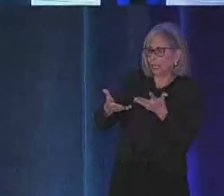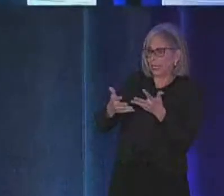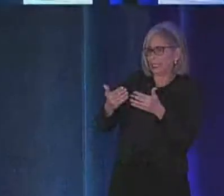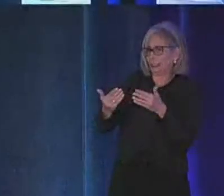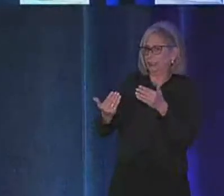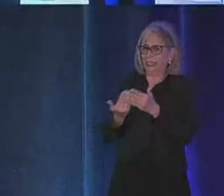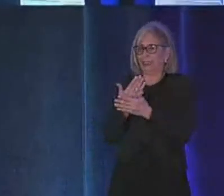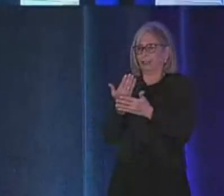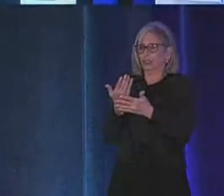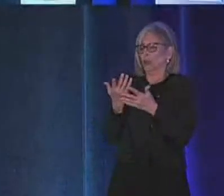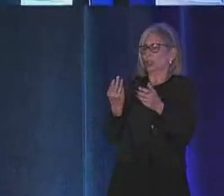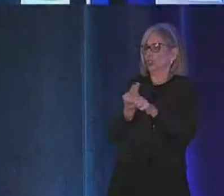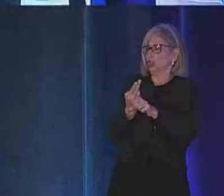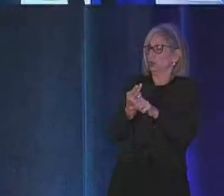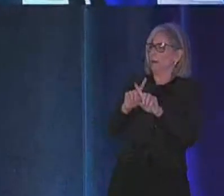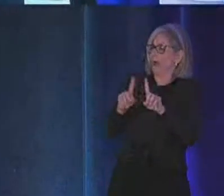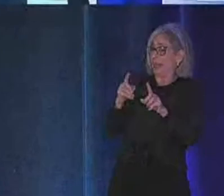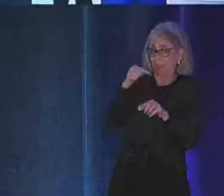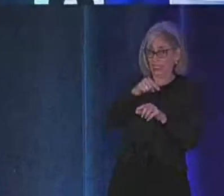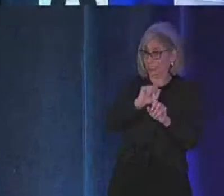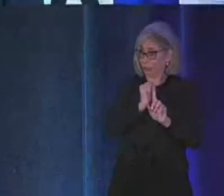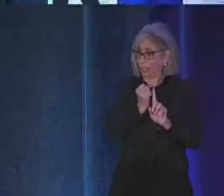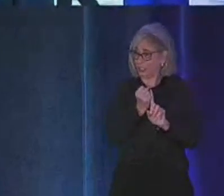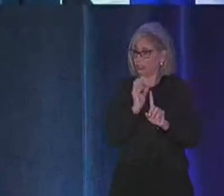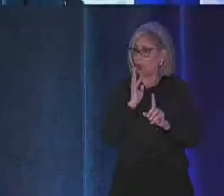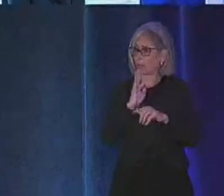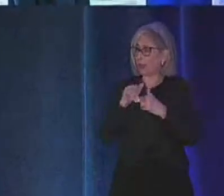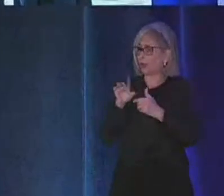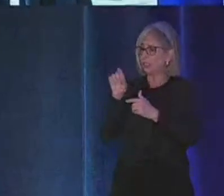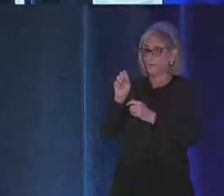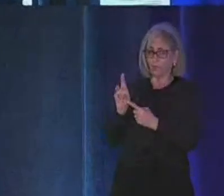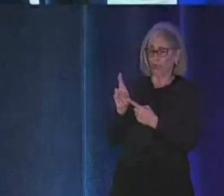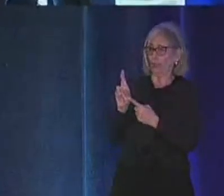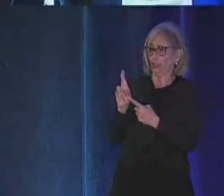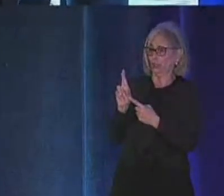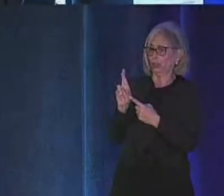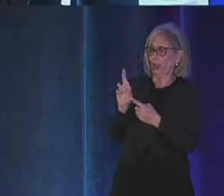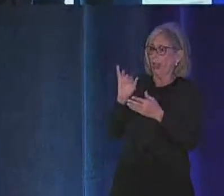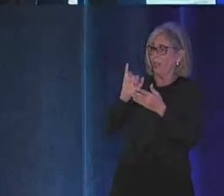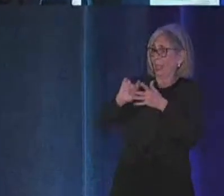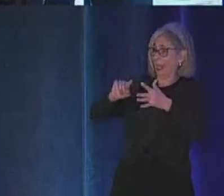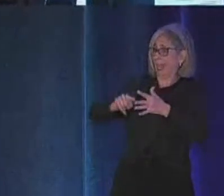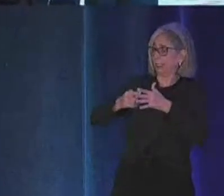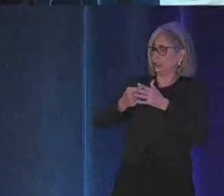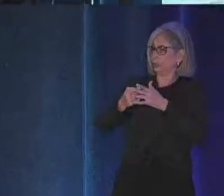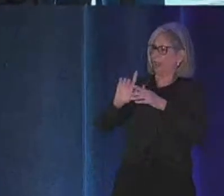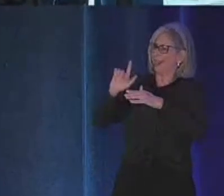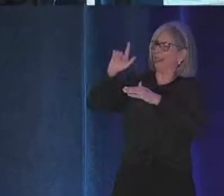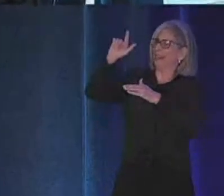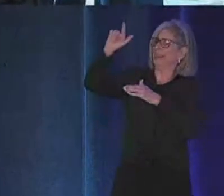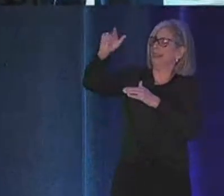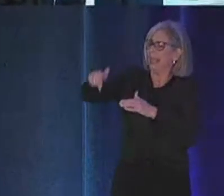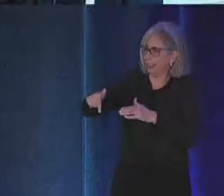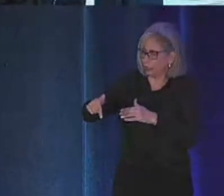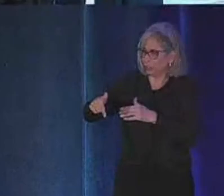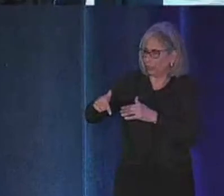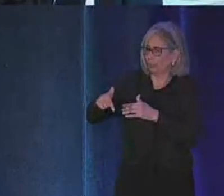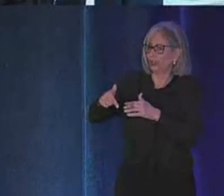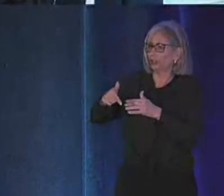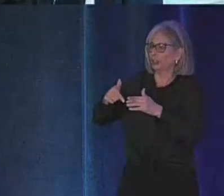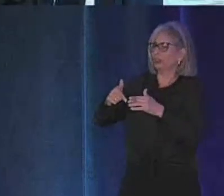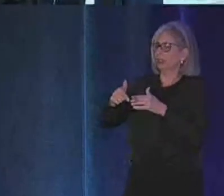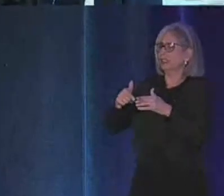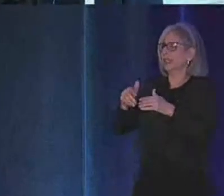like the async attribute. But in this case, we're going to talk about defer, where you're going to get that executed much later in